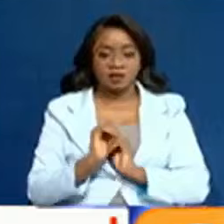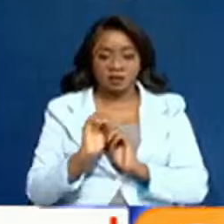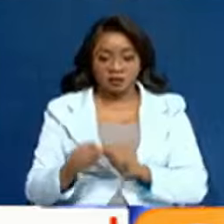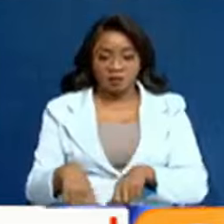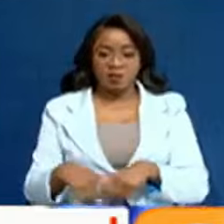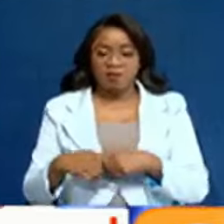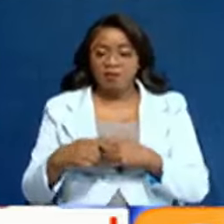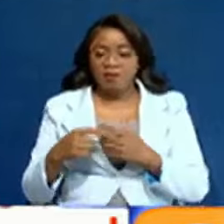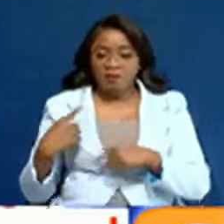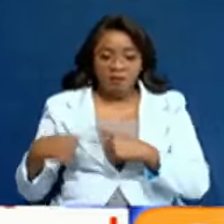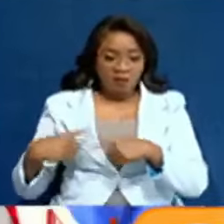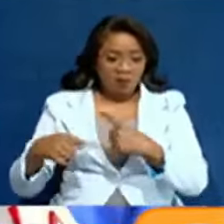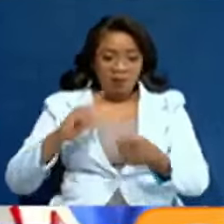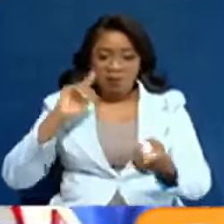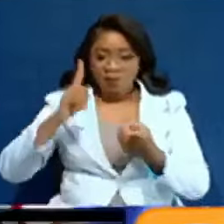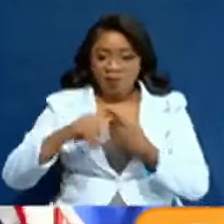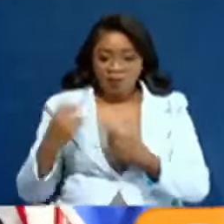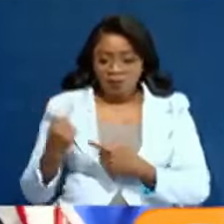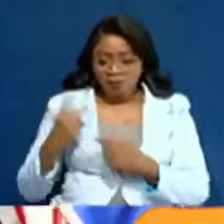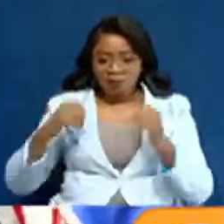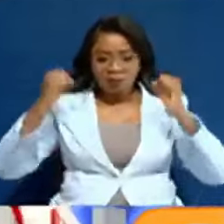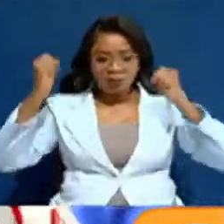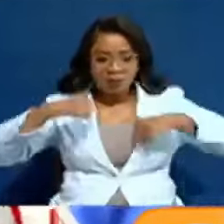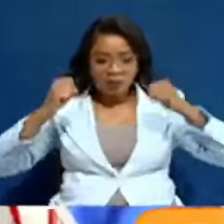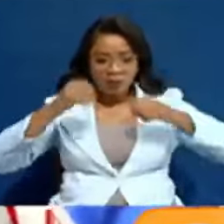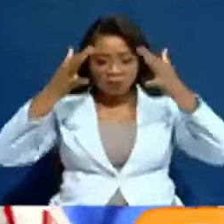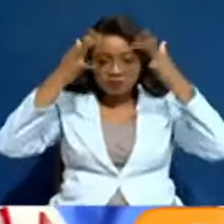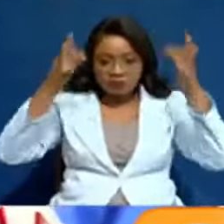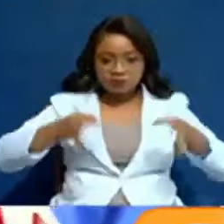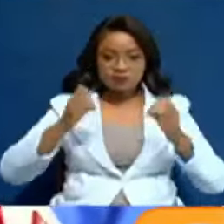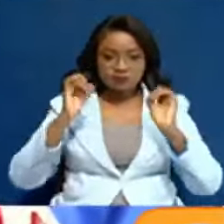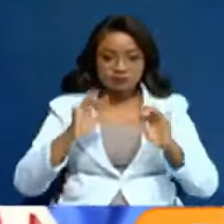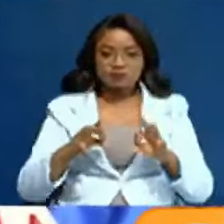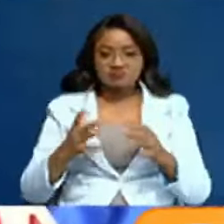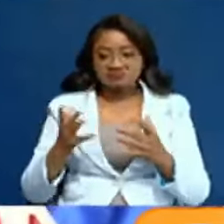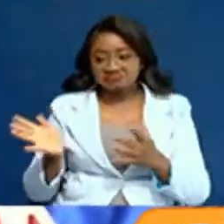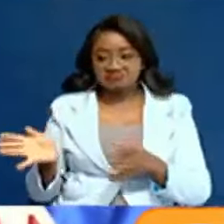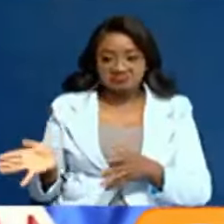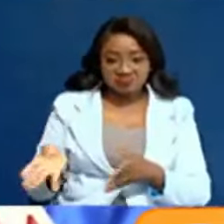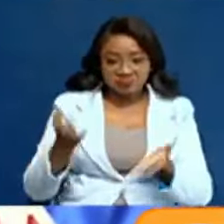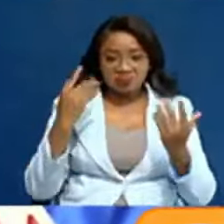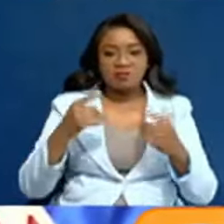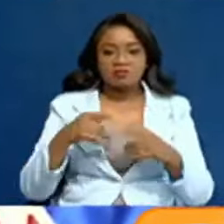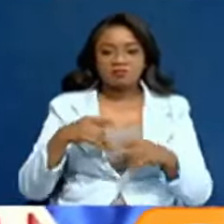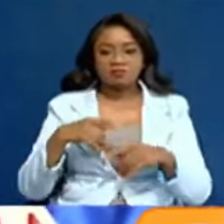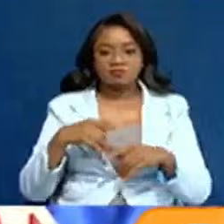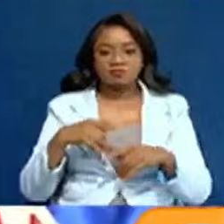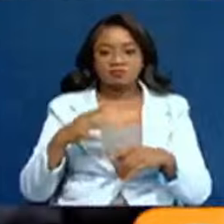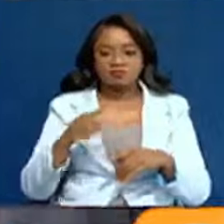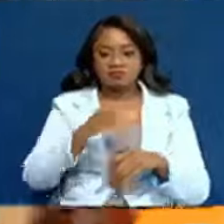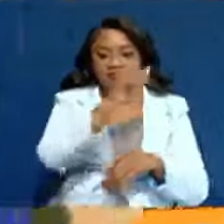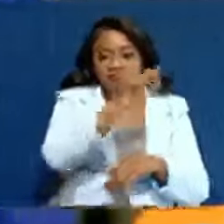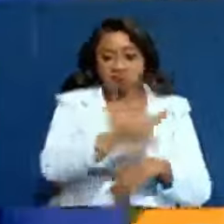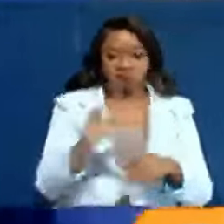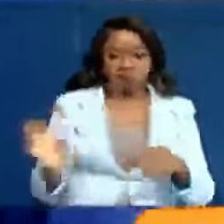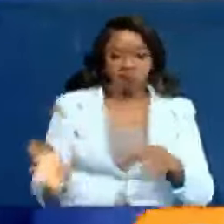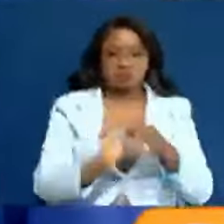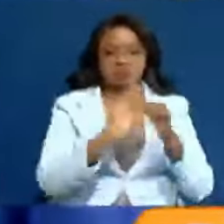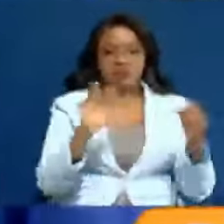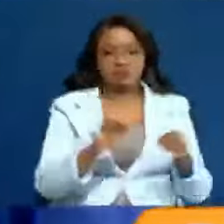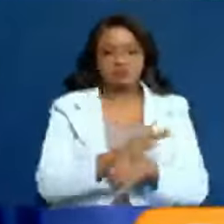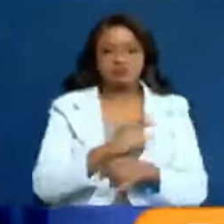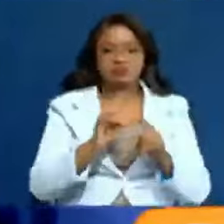until we come to a decision on whether to release him to go completely to African Union.